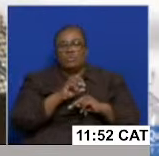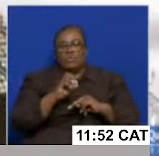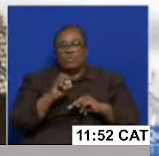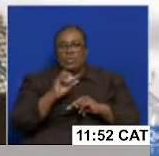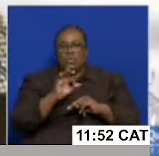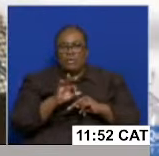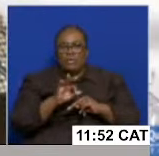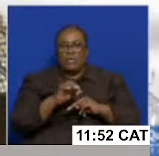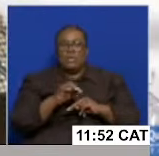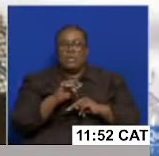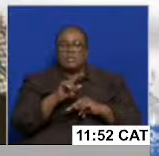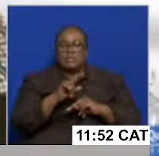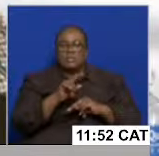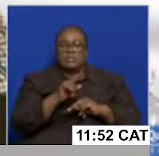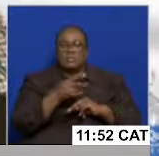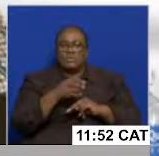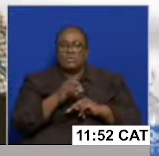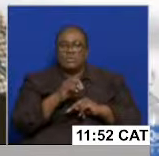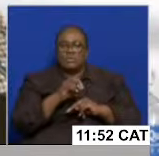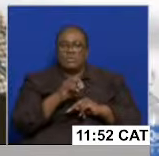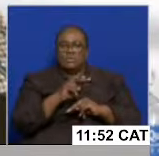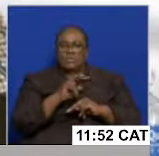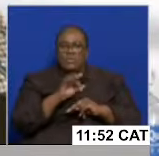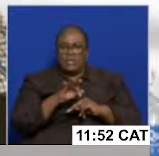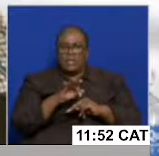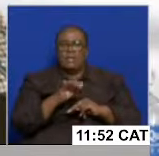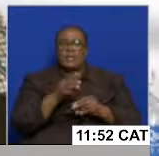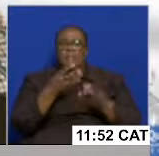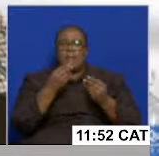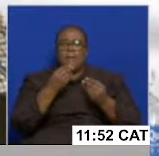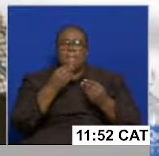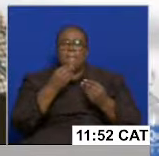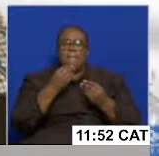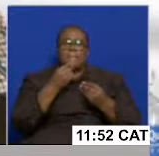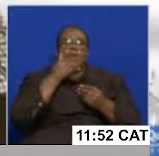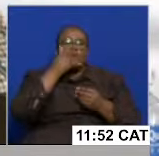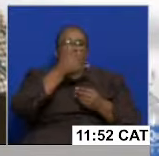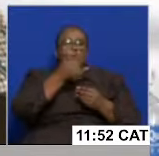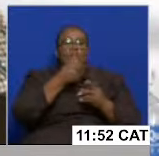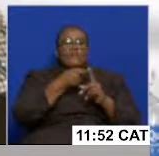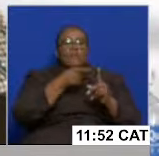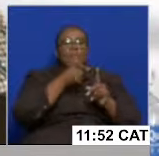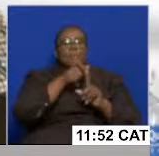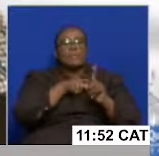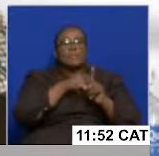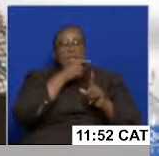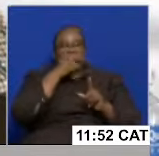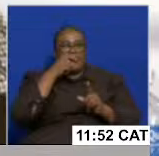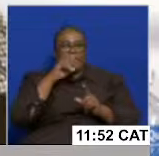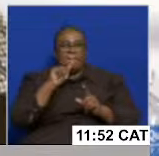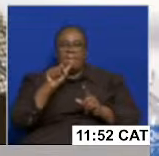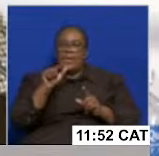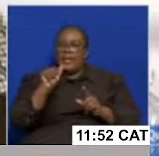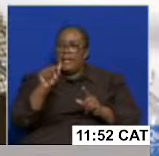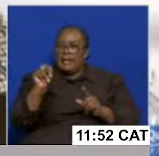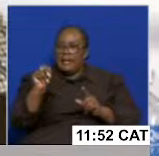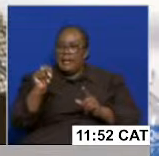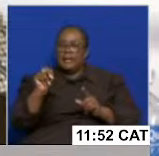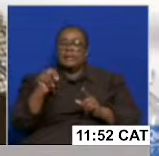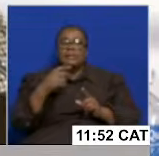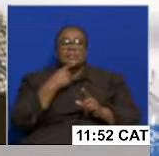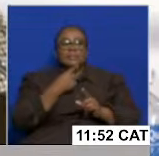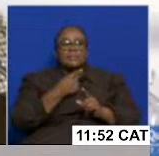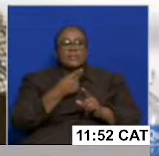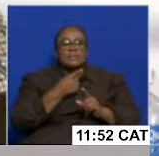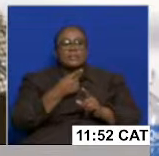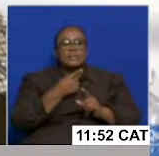from a man named Alan. Do you see that? Yes, I do. And he says he bought Sugarlight